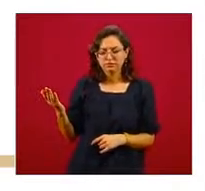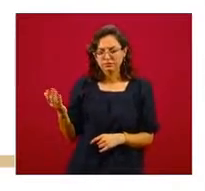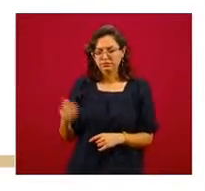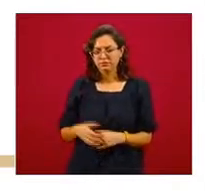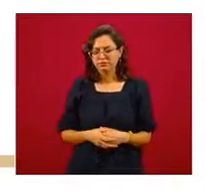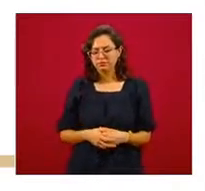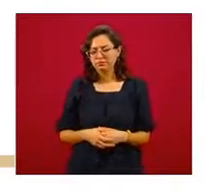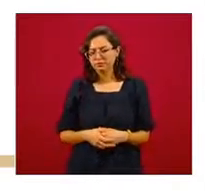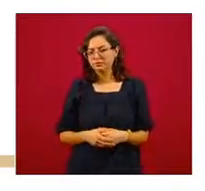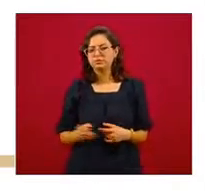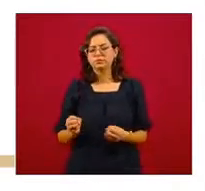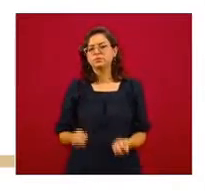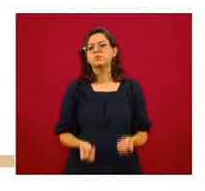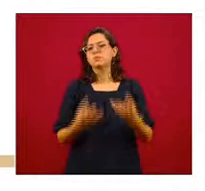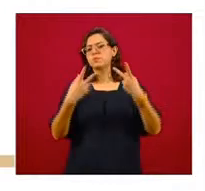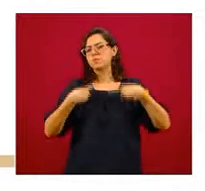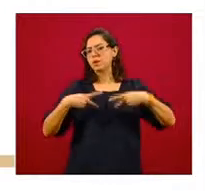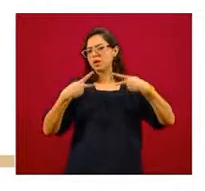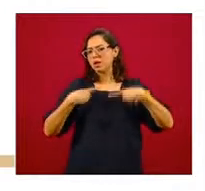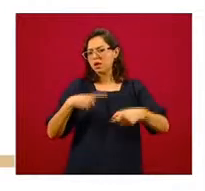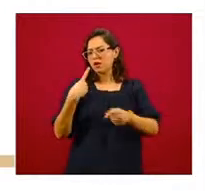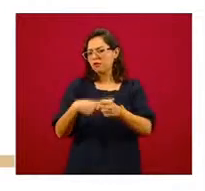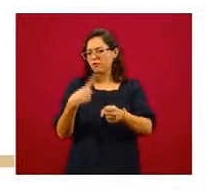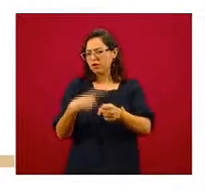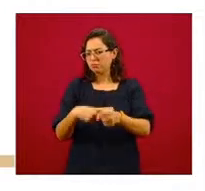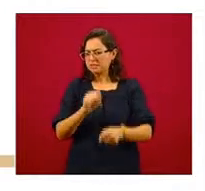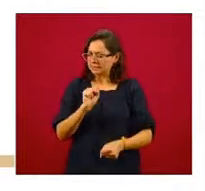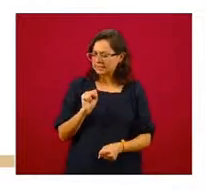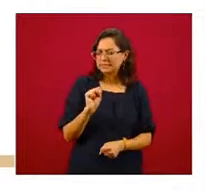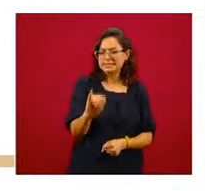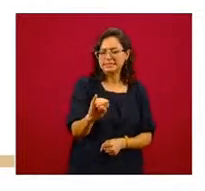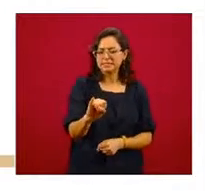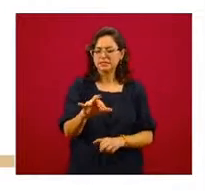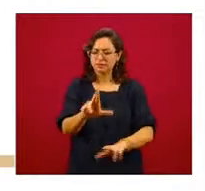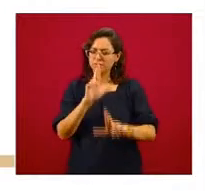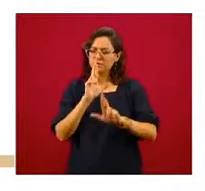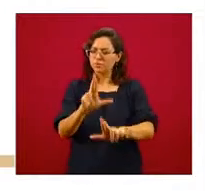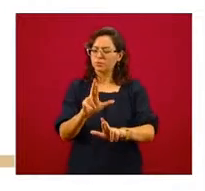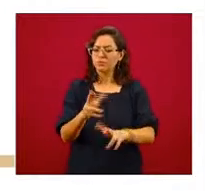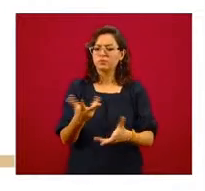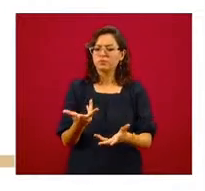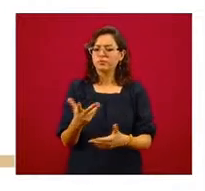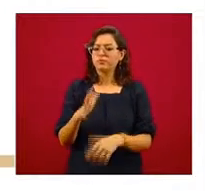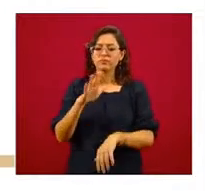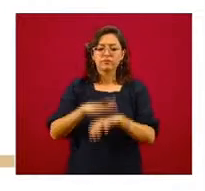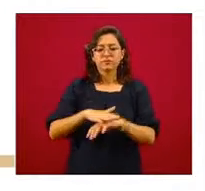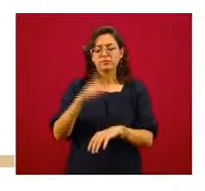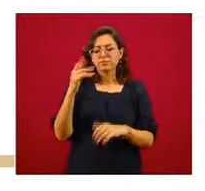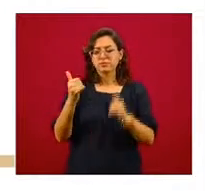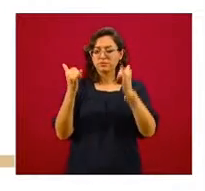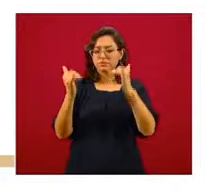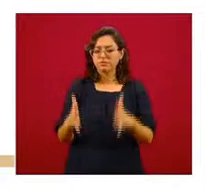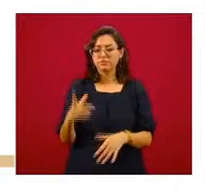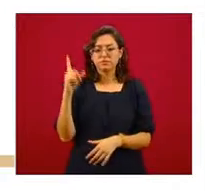tests. The most complete week, the week with most